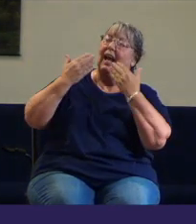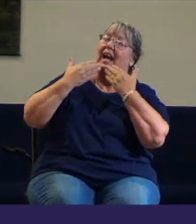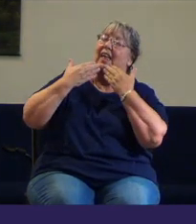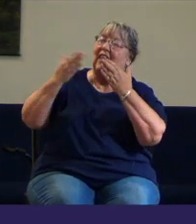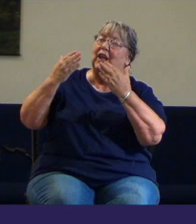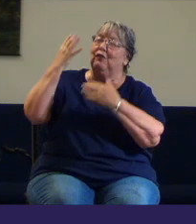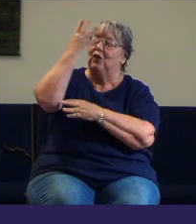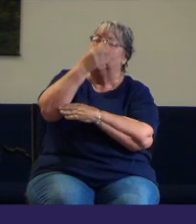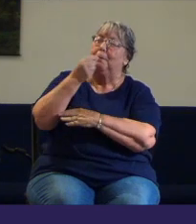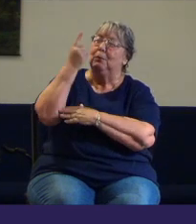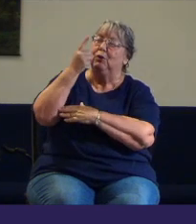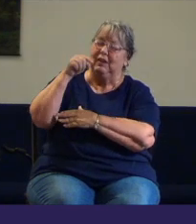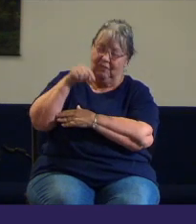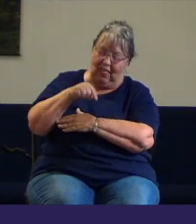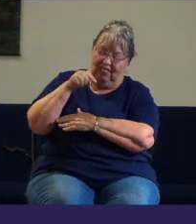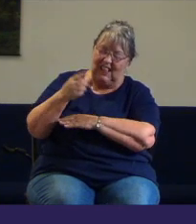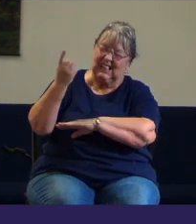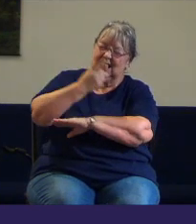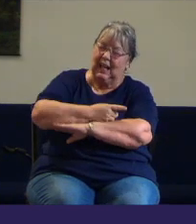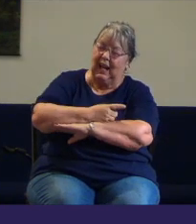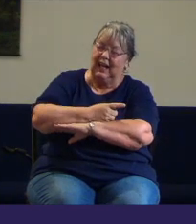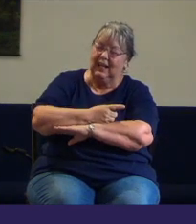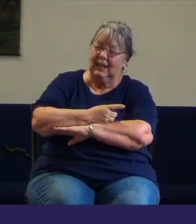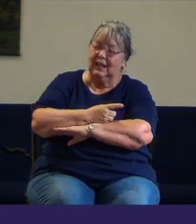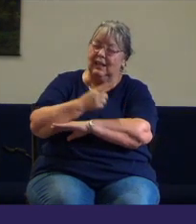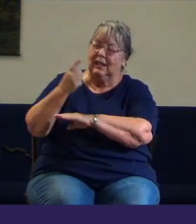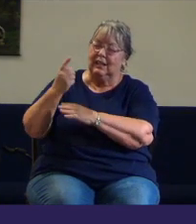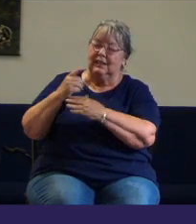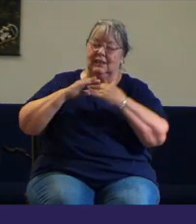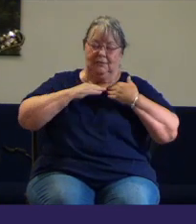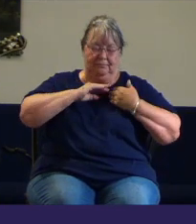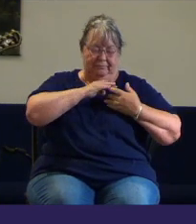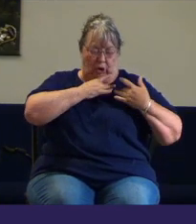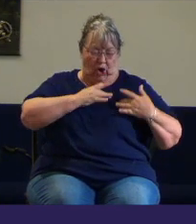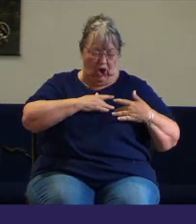of the day. Lord, but we just ask you to calm our hearts.